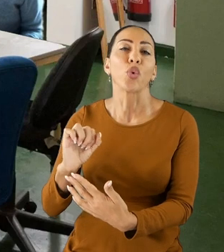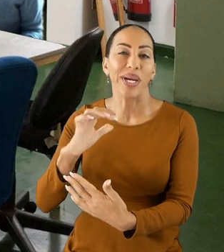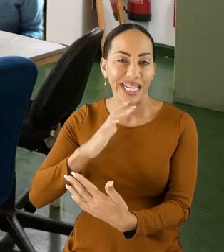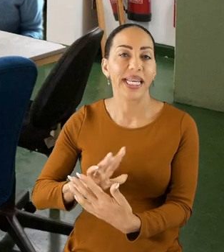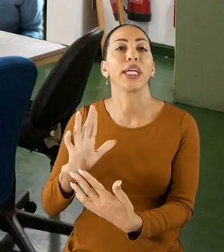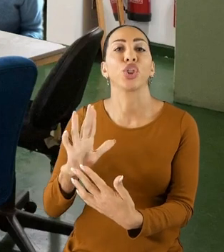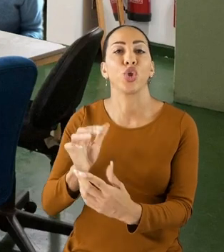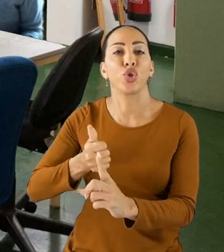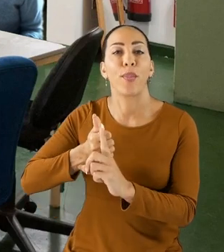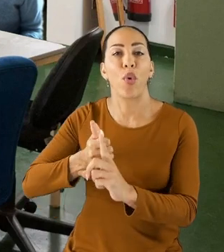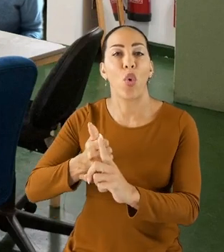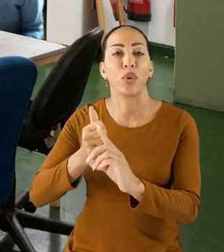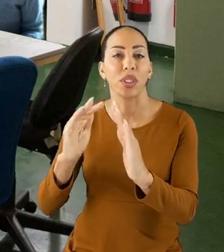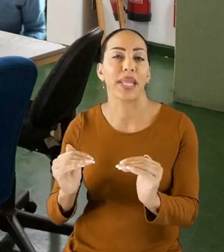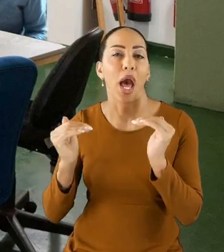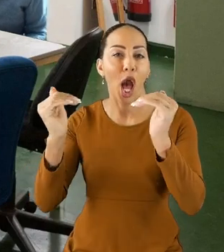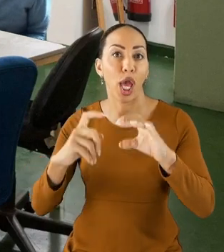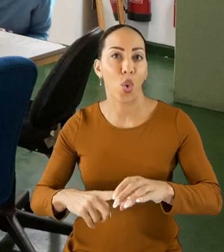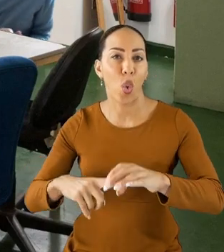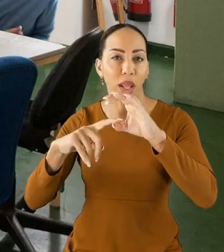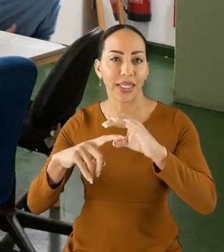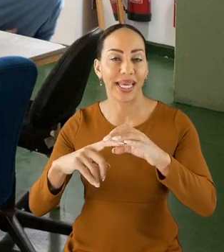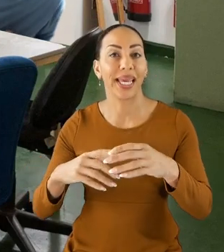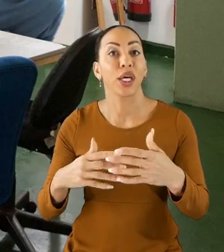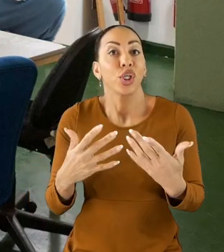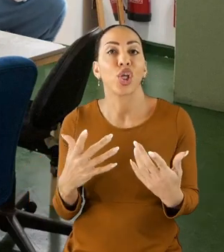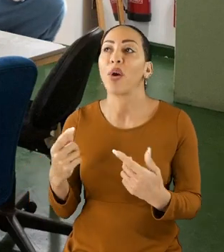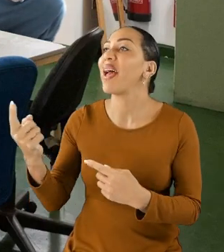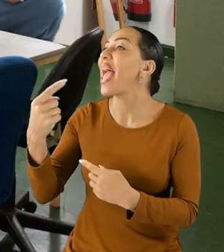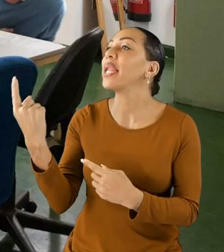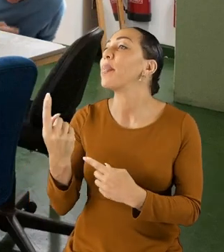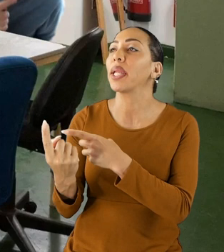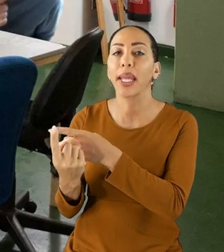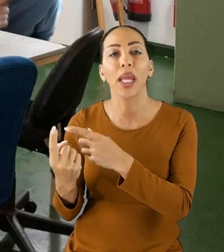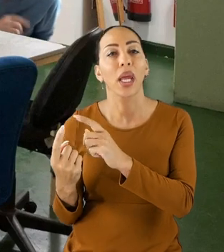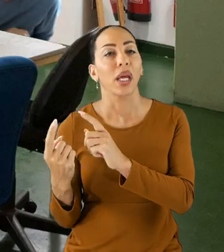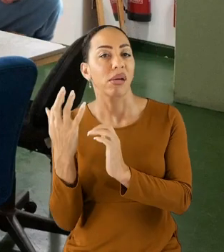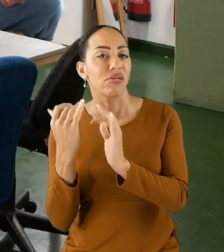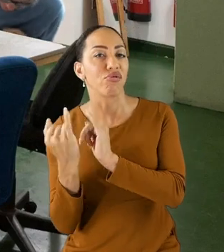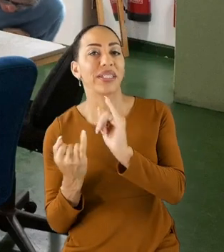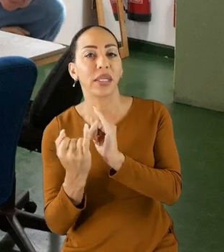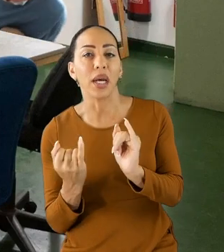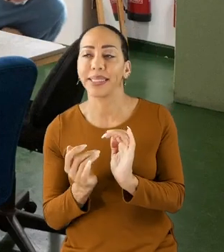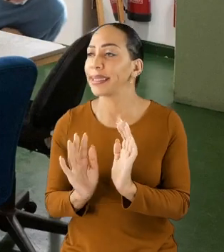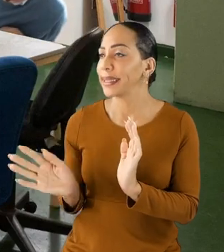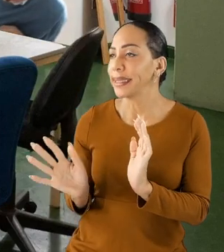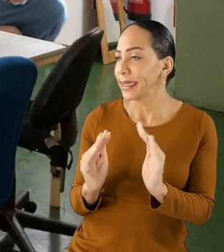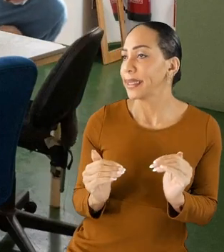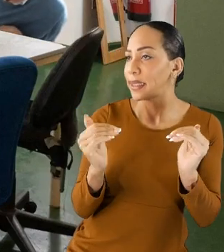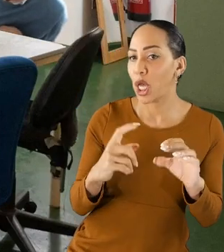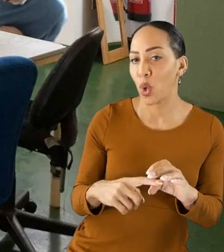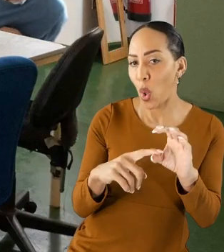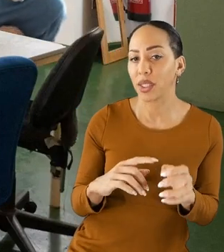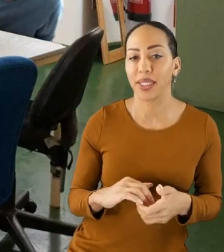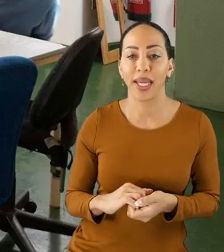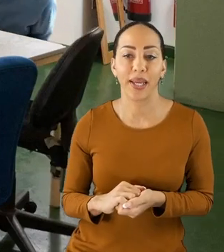supporting the development of really, really high quality work so that it stands up to the criticism